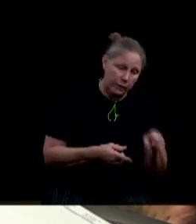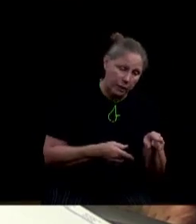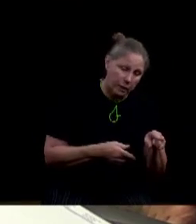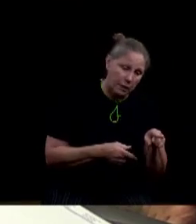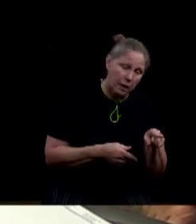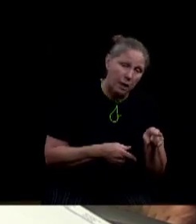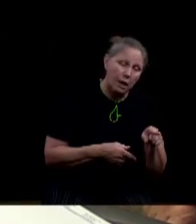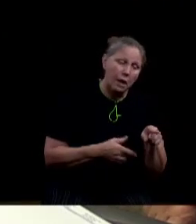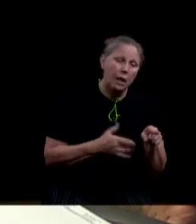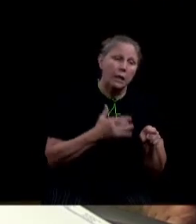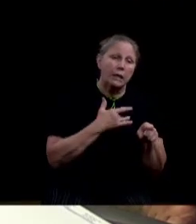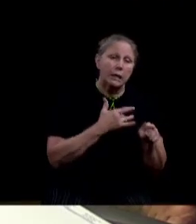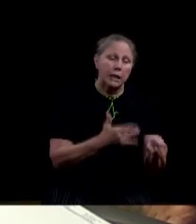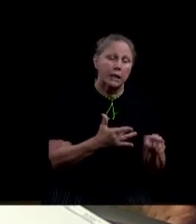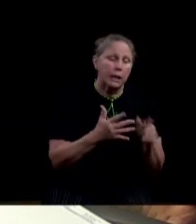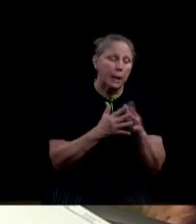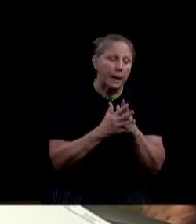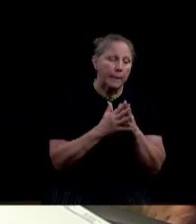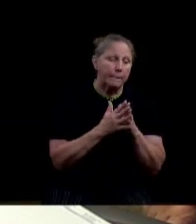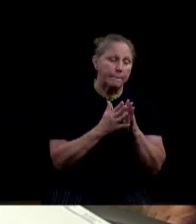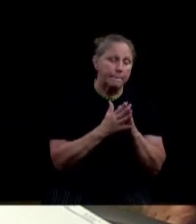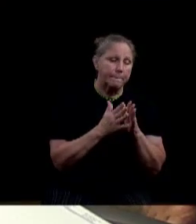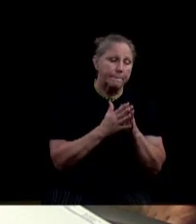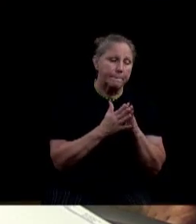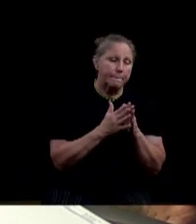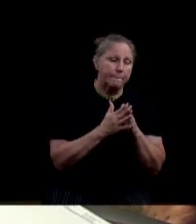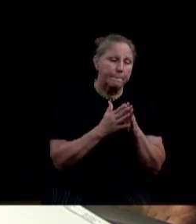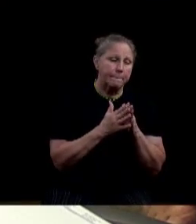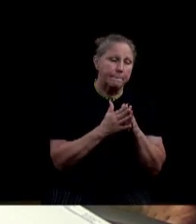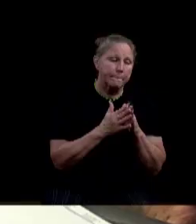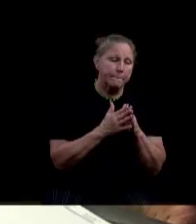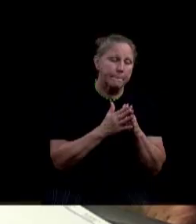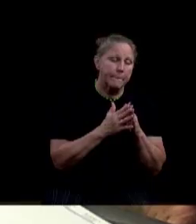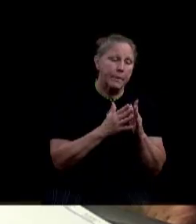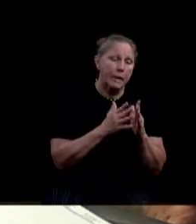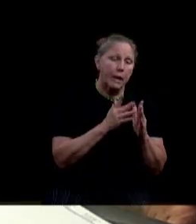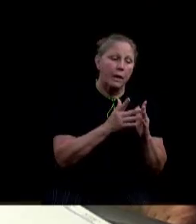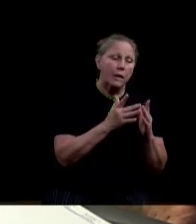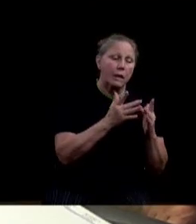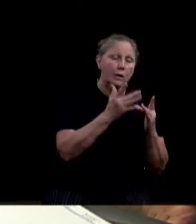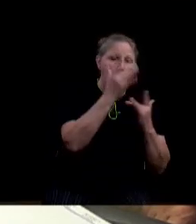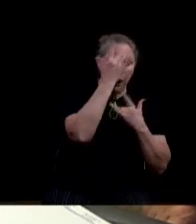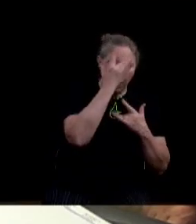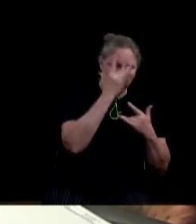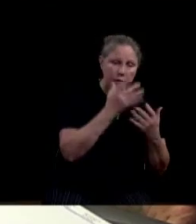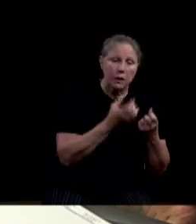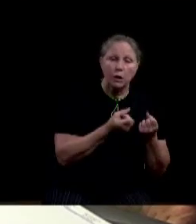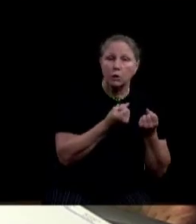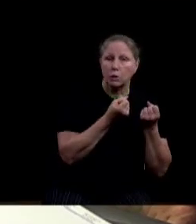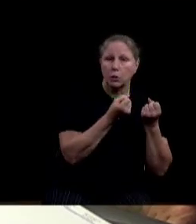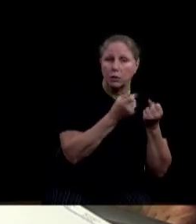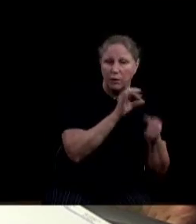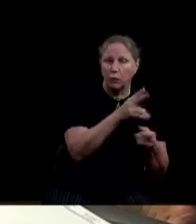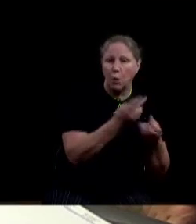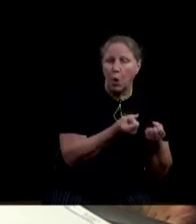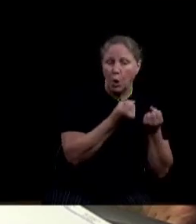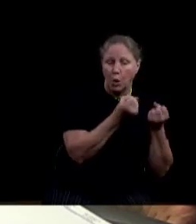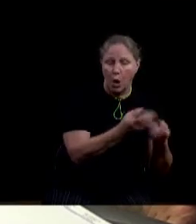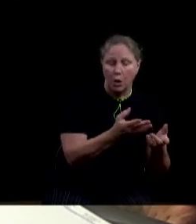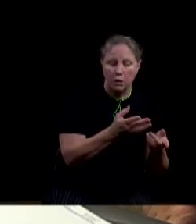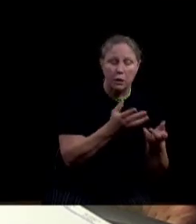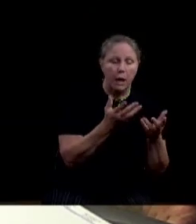precipitated, their illness precipitates a more